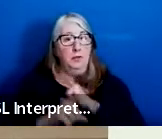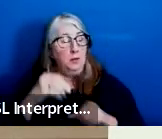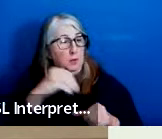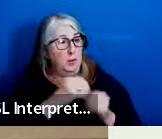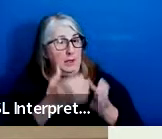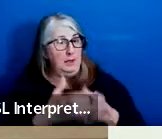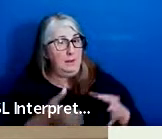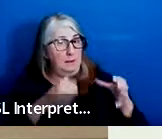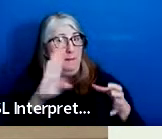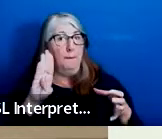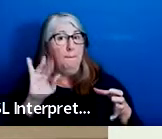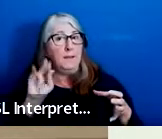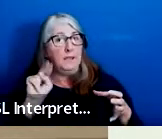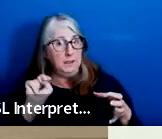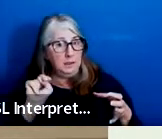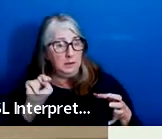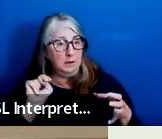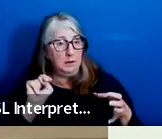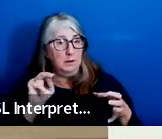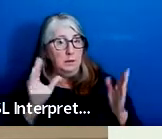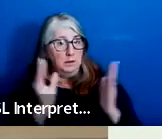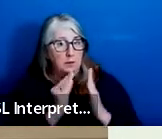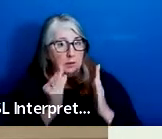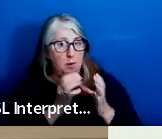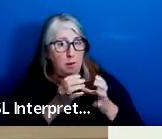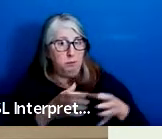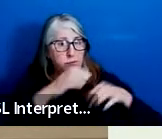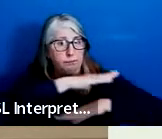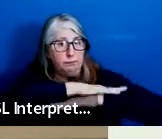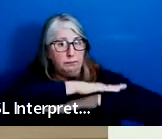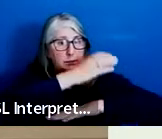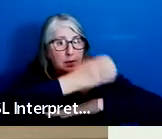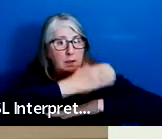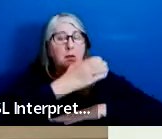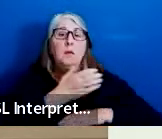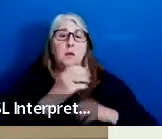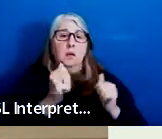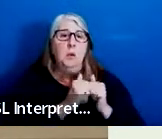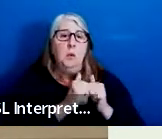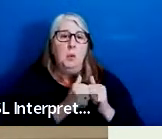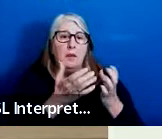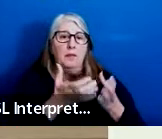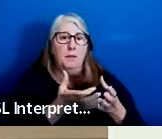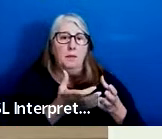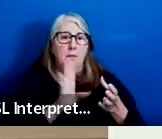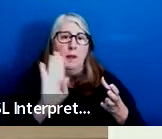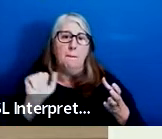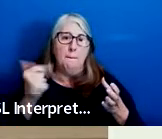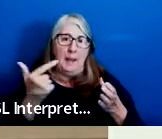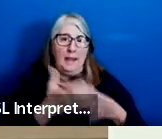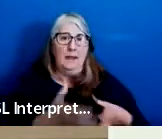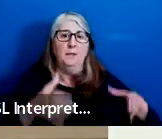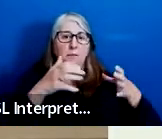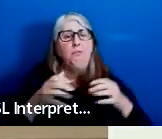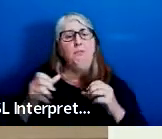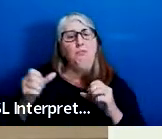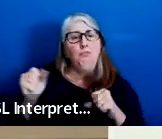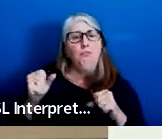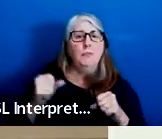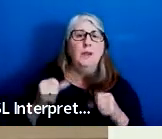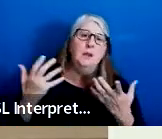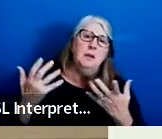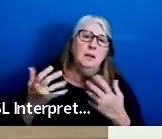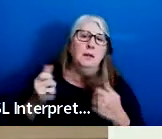composting bin with a liner in there. Obviously, probably smart to put a liner of some sort. Well, I think it's up to folks. We encourage folks not to use a liner,